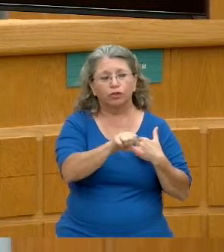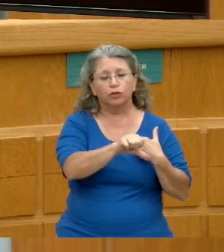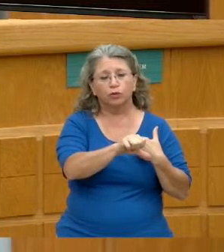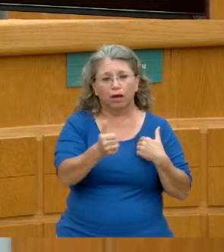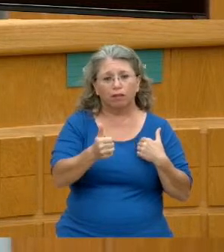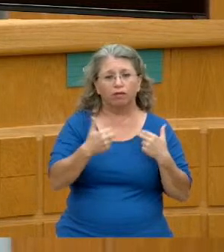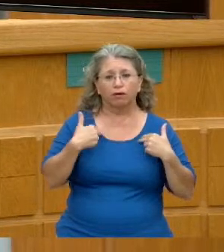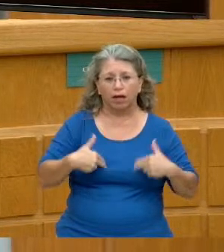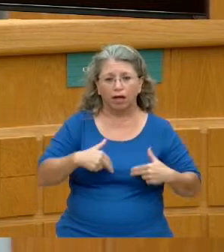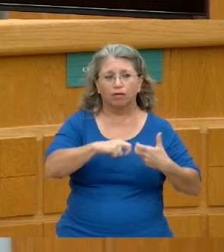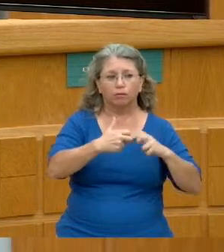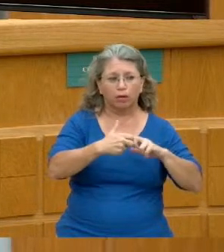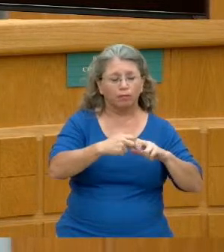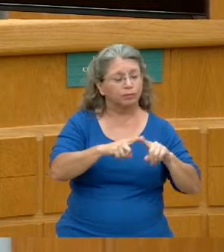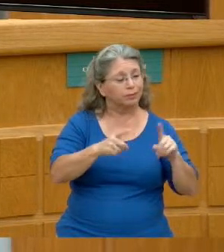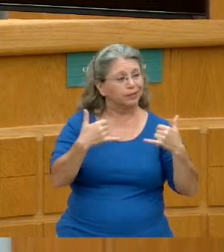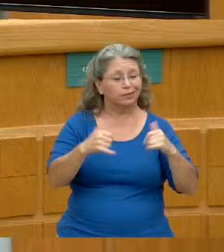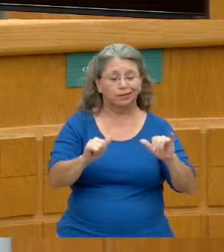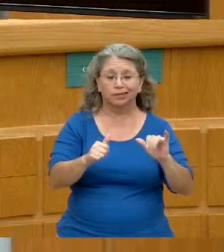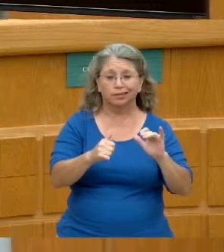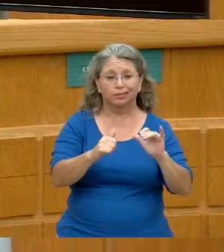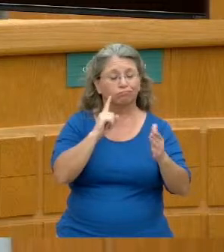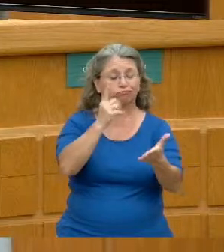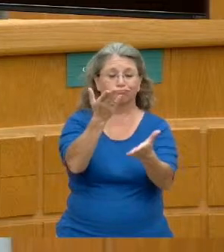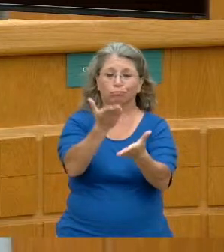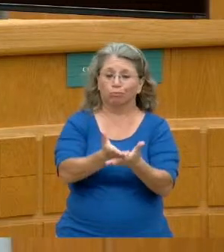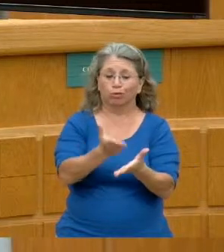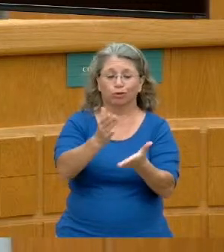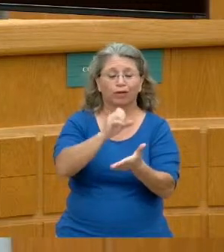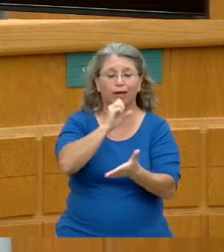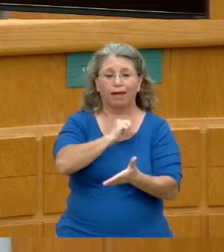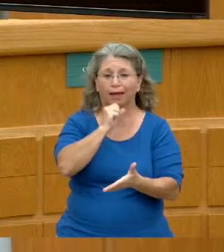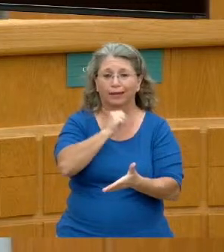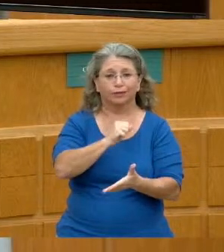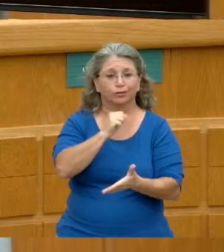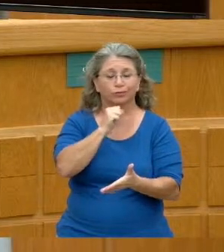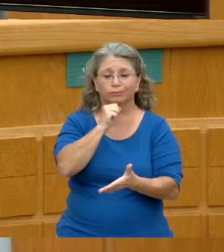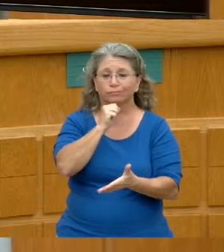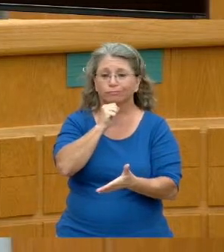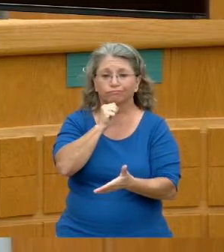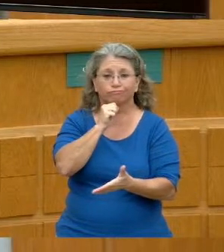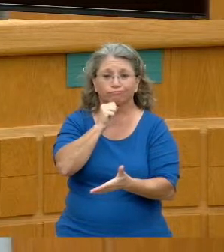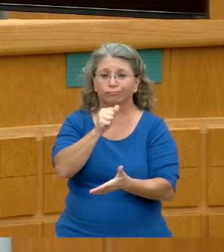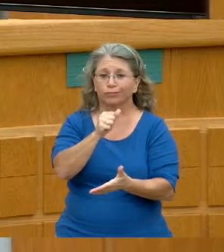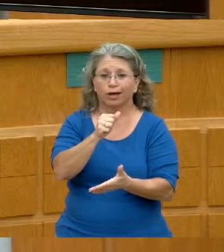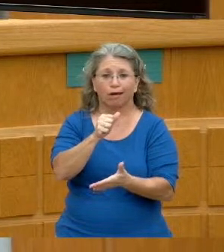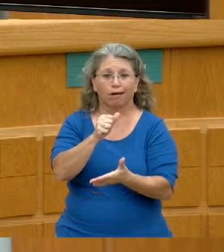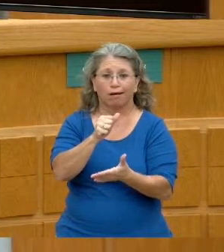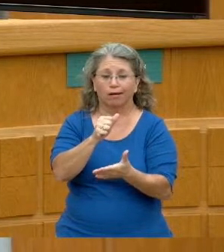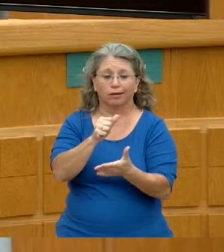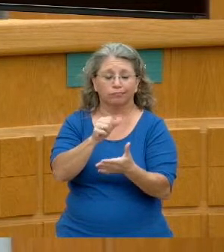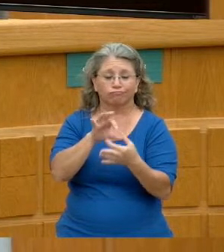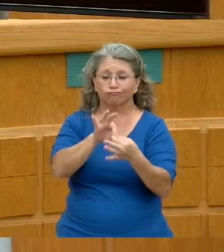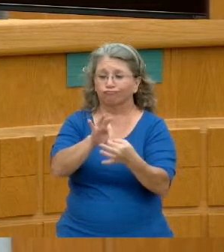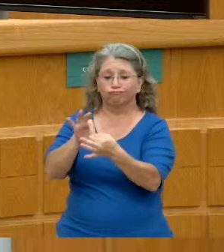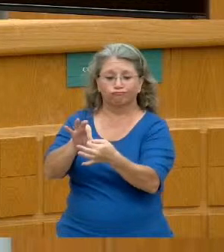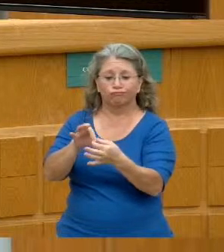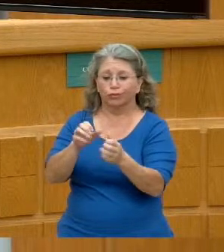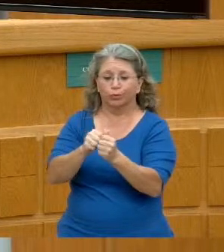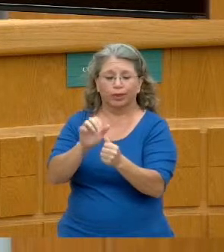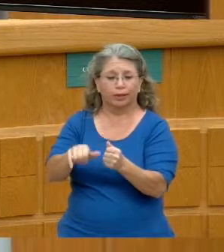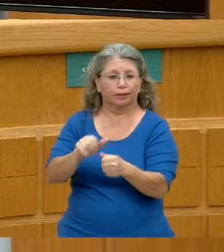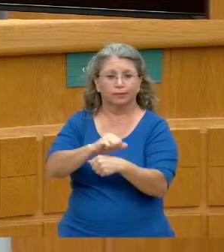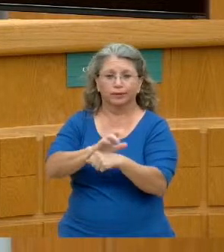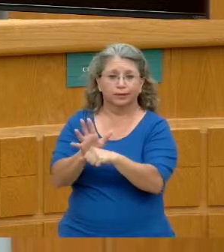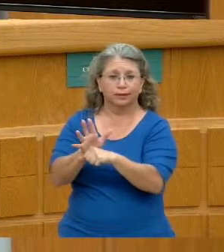just goes to show that age is really not an issue when it comes to death of COVID. So in the last 3